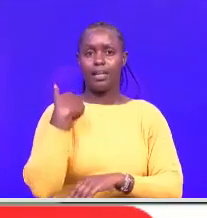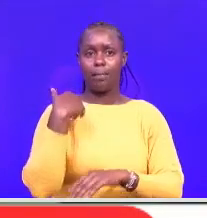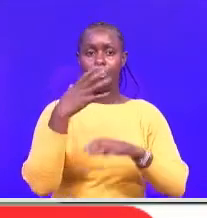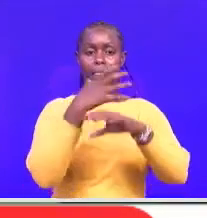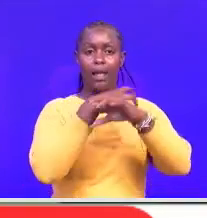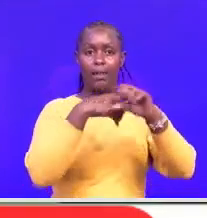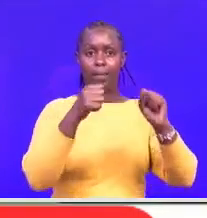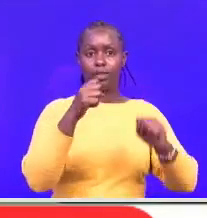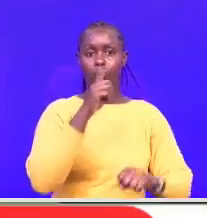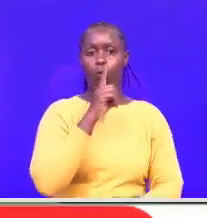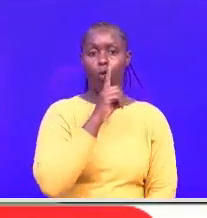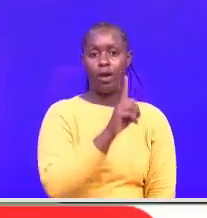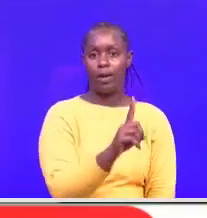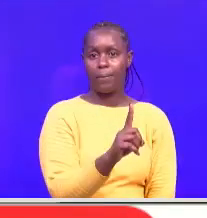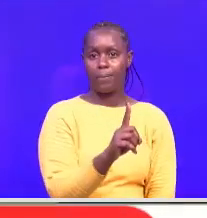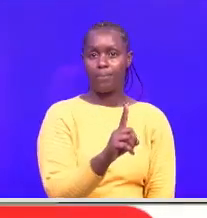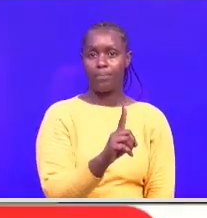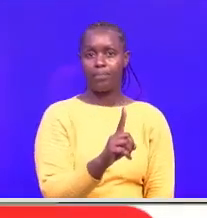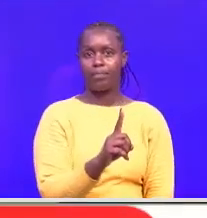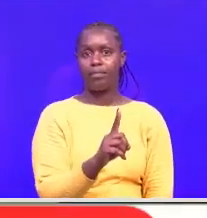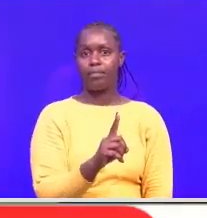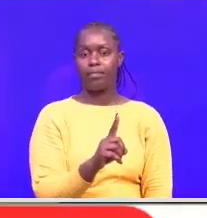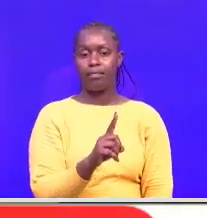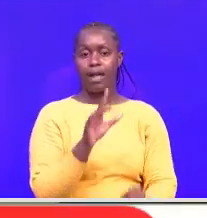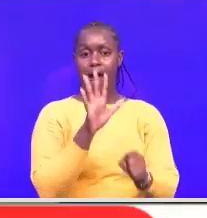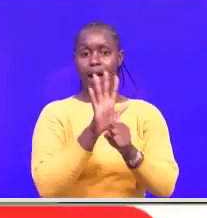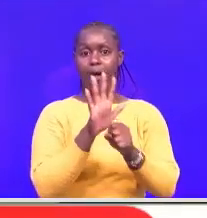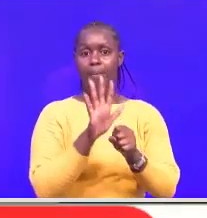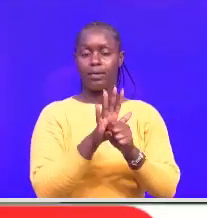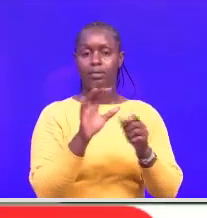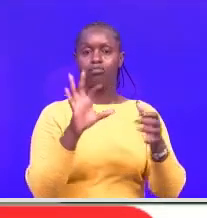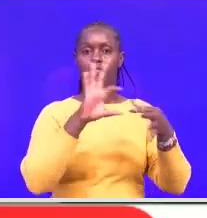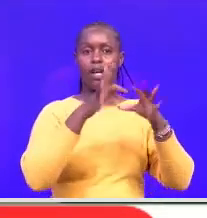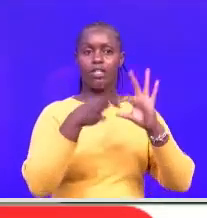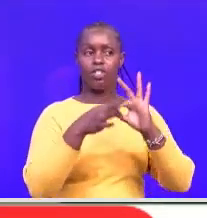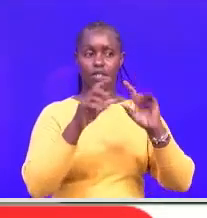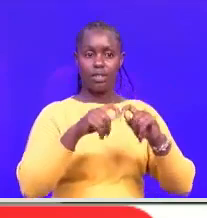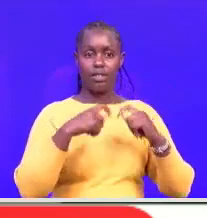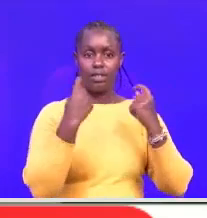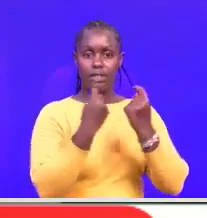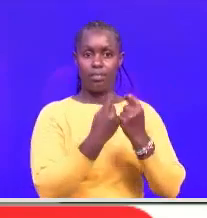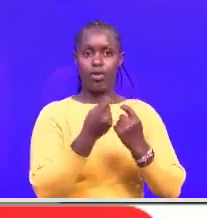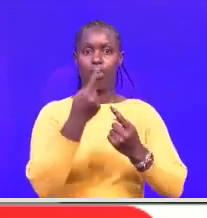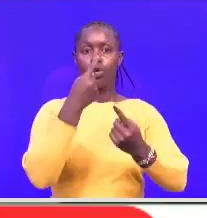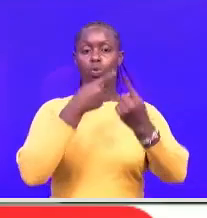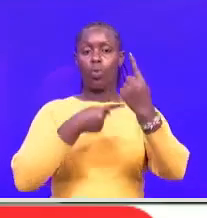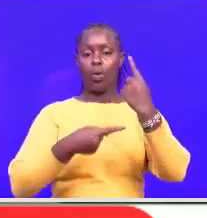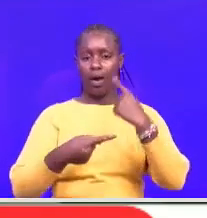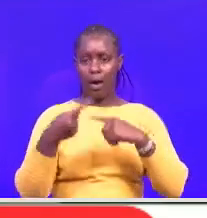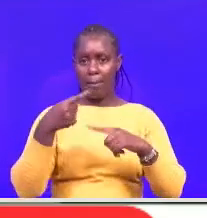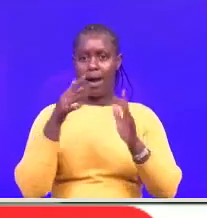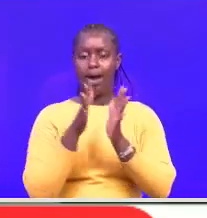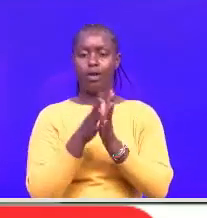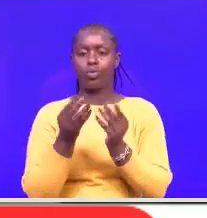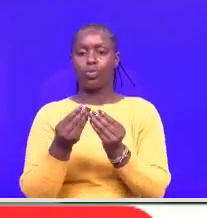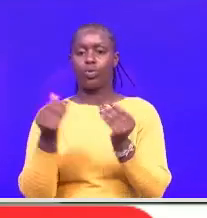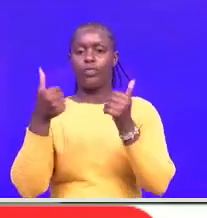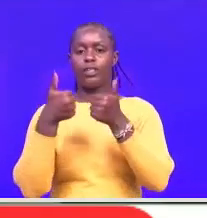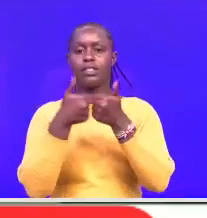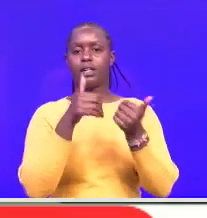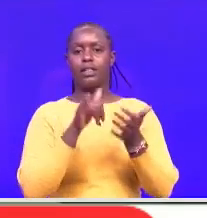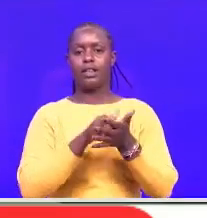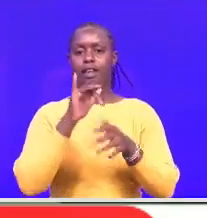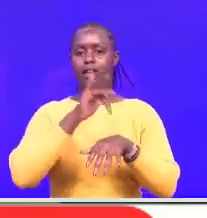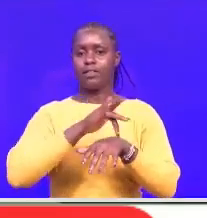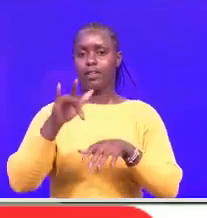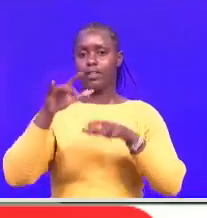president directed a multi-agency team to be able to deal with the challenges that have come with the